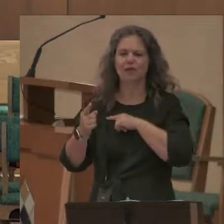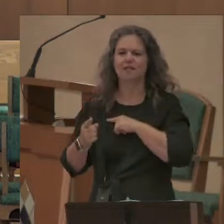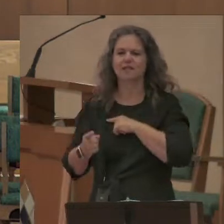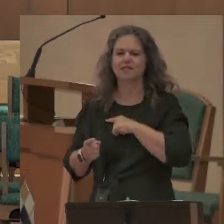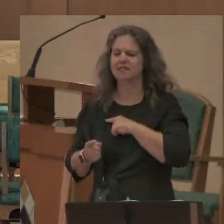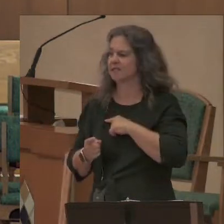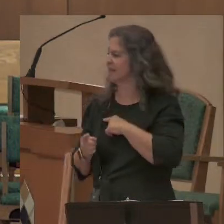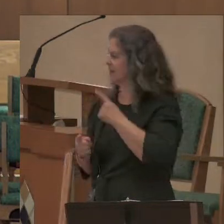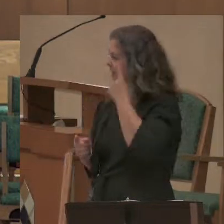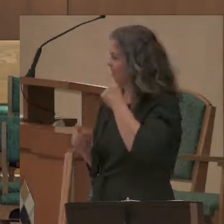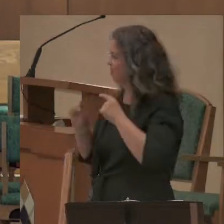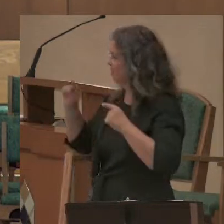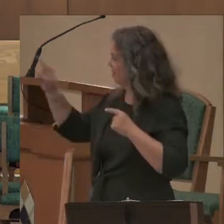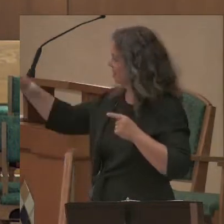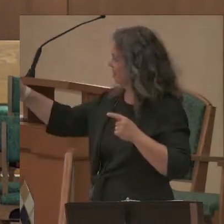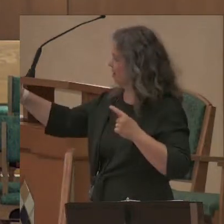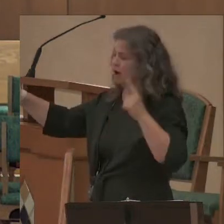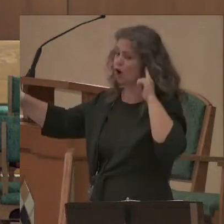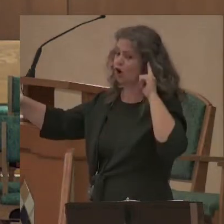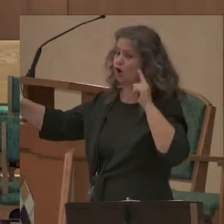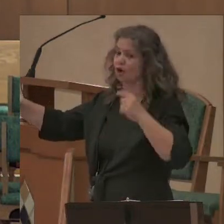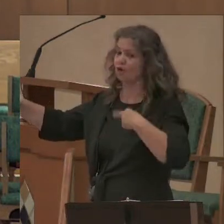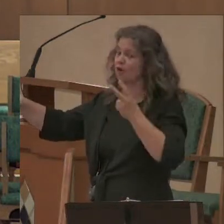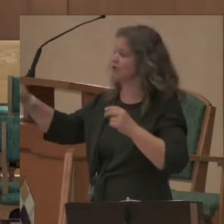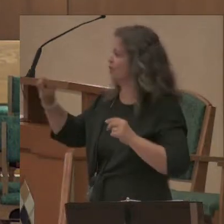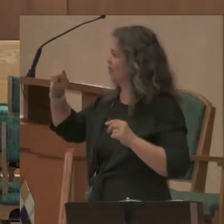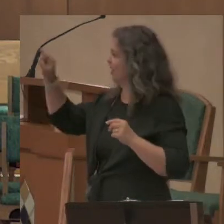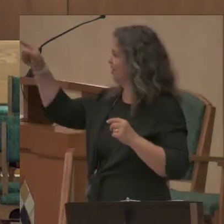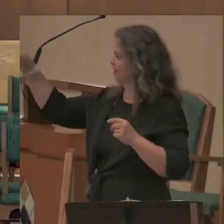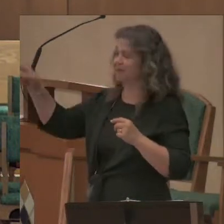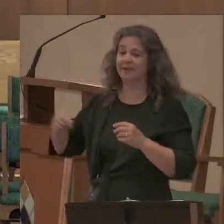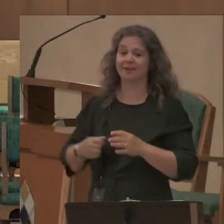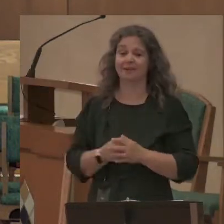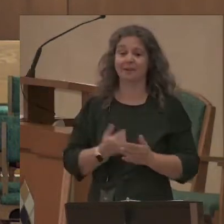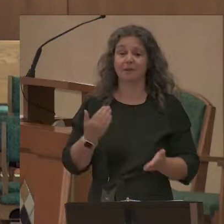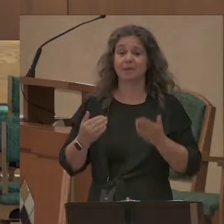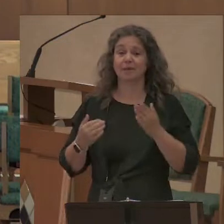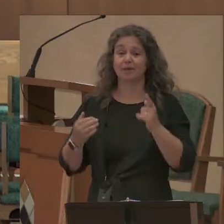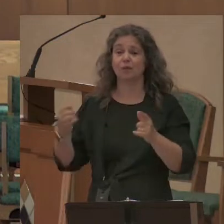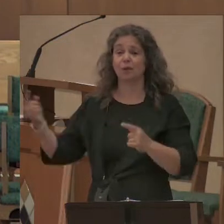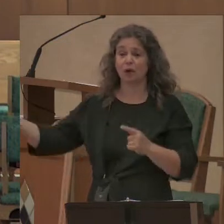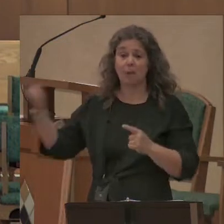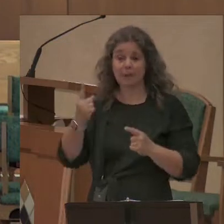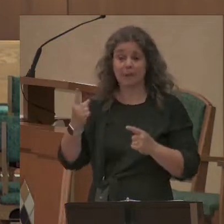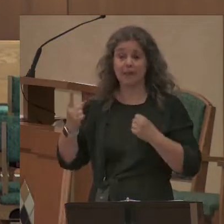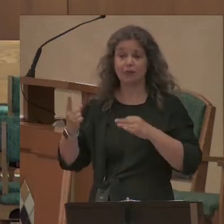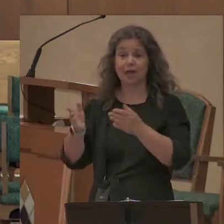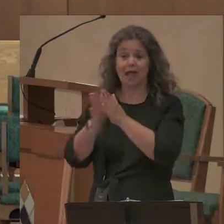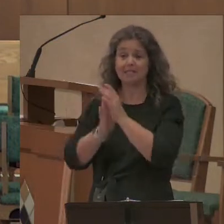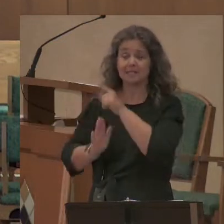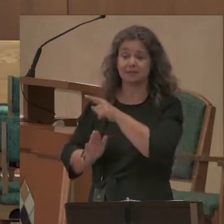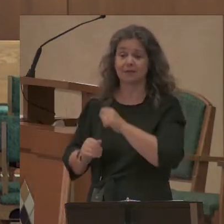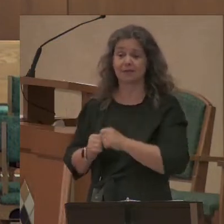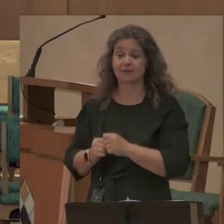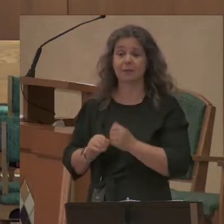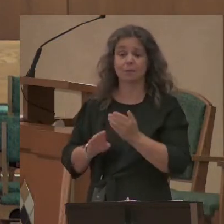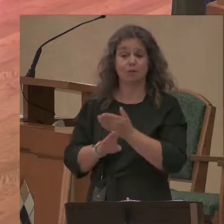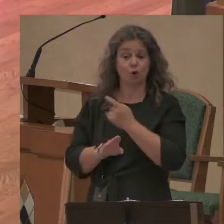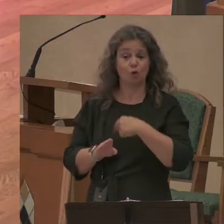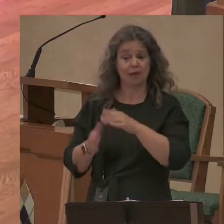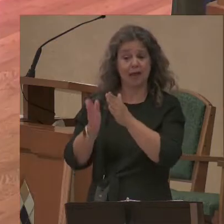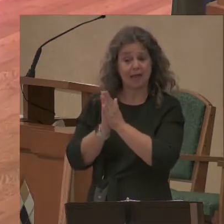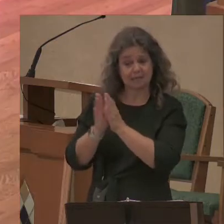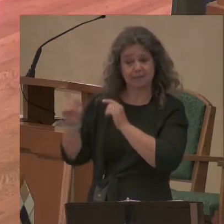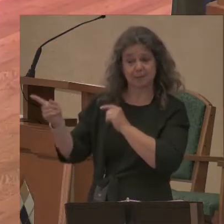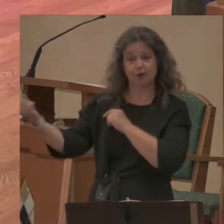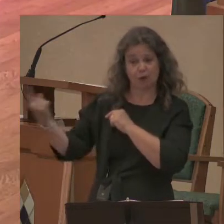you think he's over there somewhere? That's where we heard him. Well, maybe he would even show up if we asked him. But before we do that,